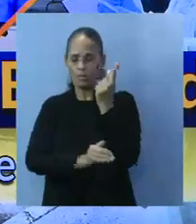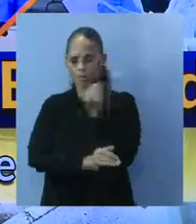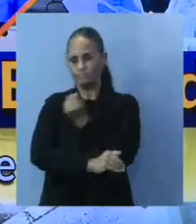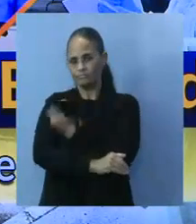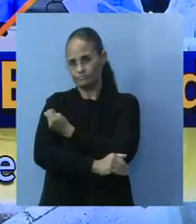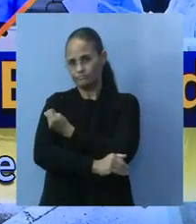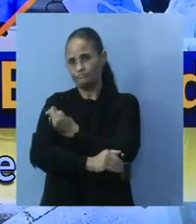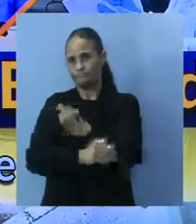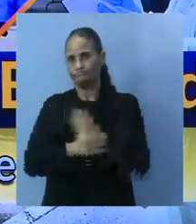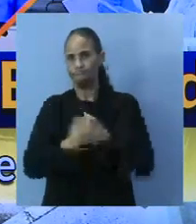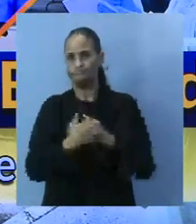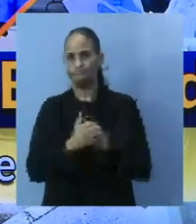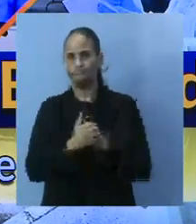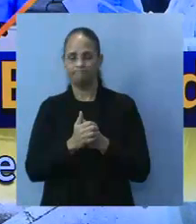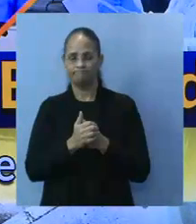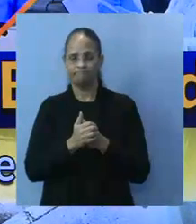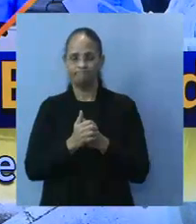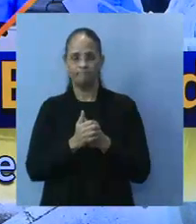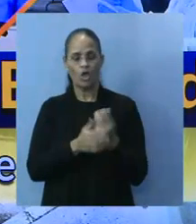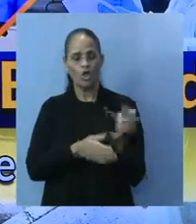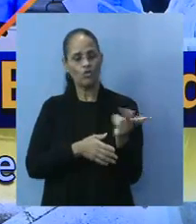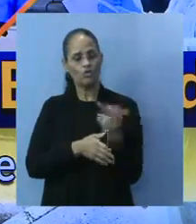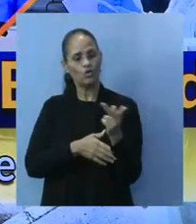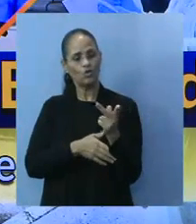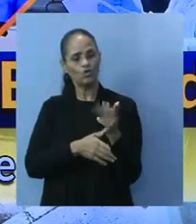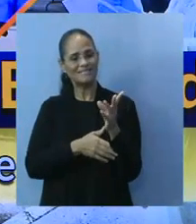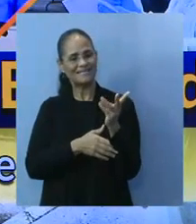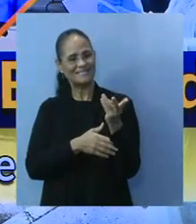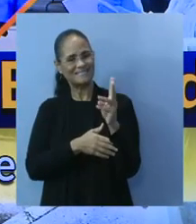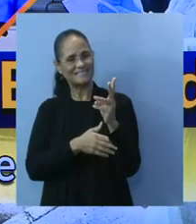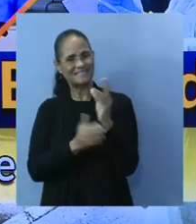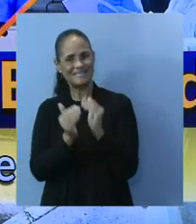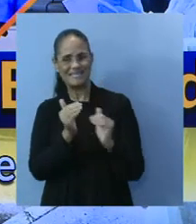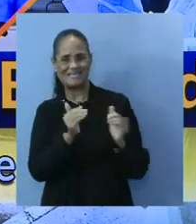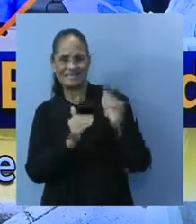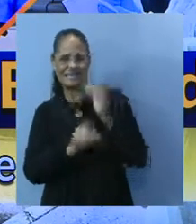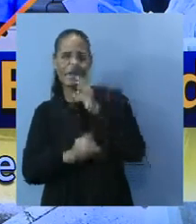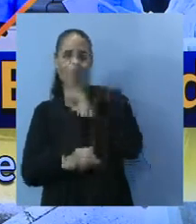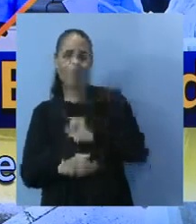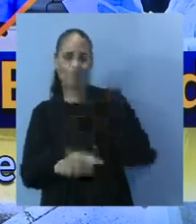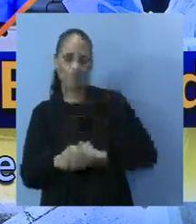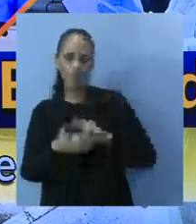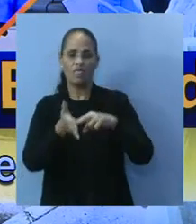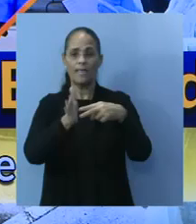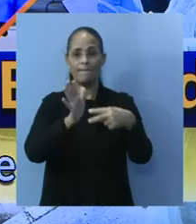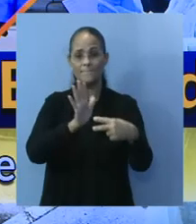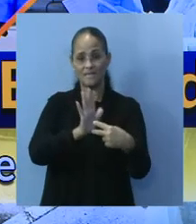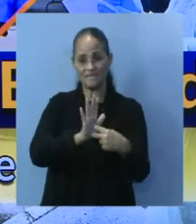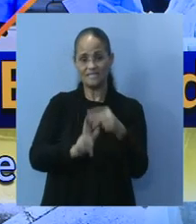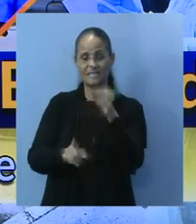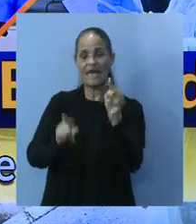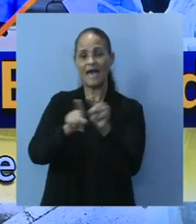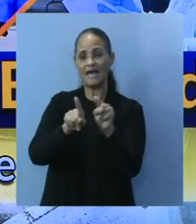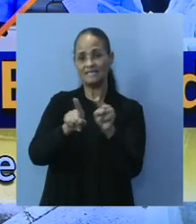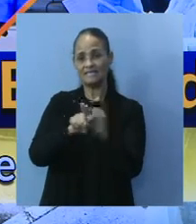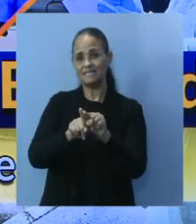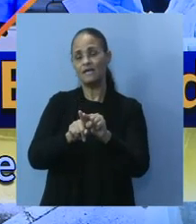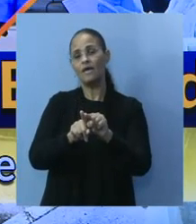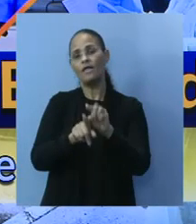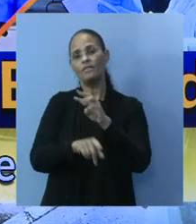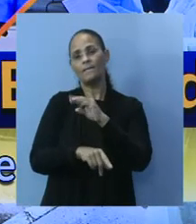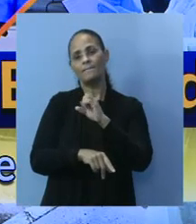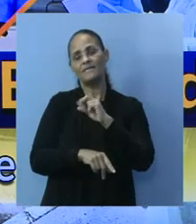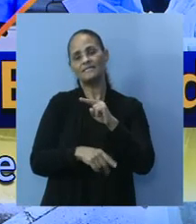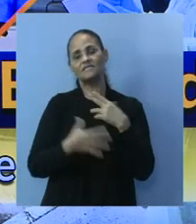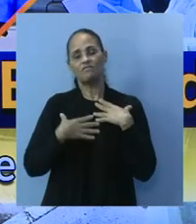the vaccine at this time, those that are 16 and over. This means, and as the Minister of Health discussed the